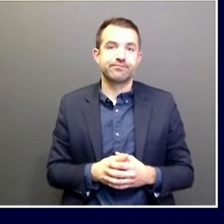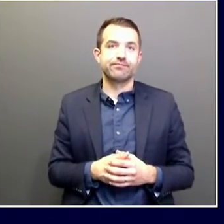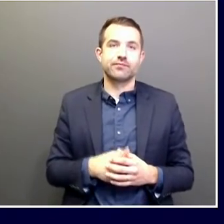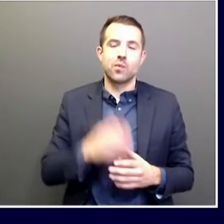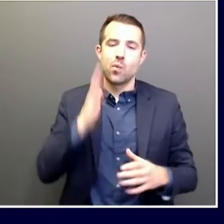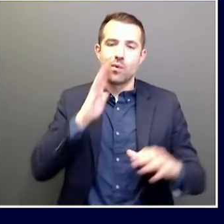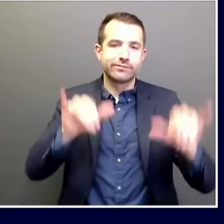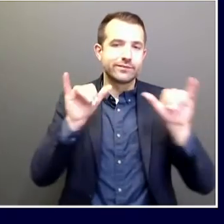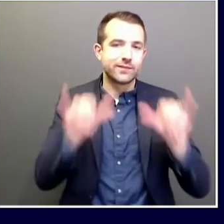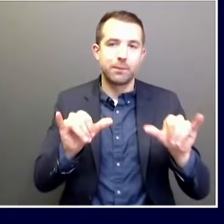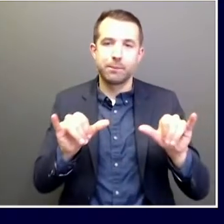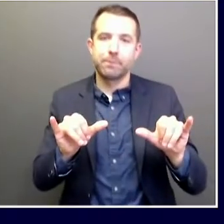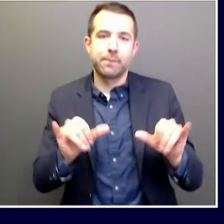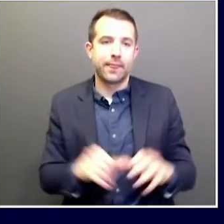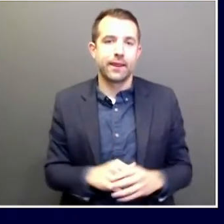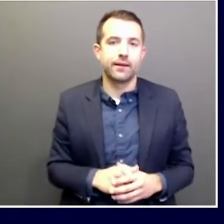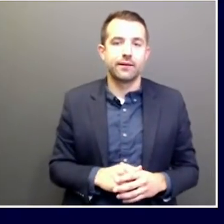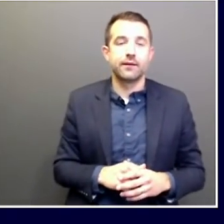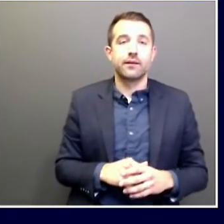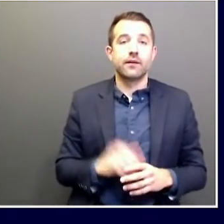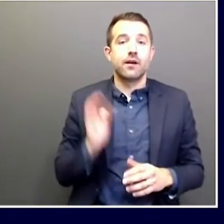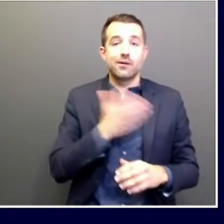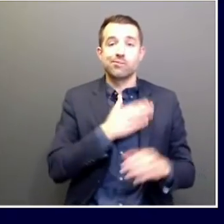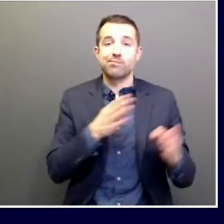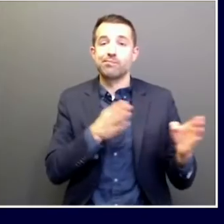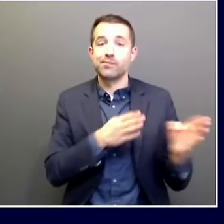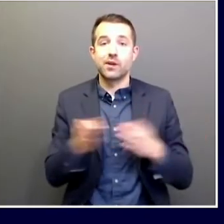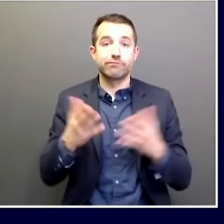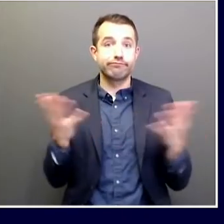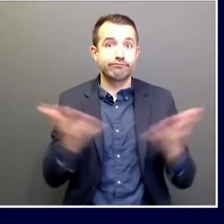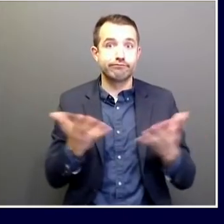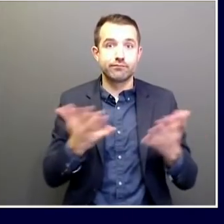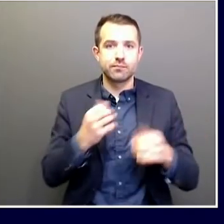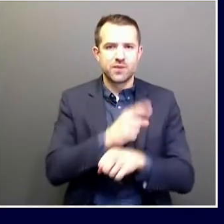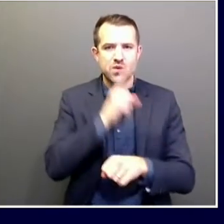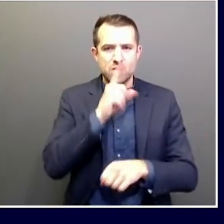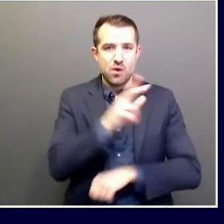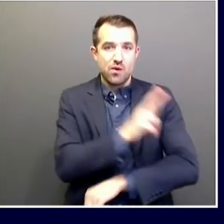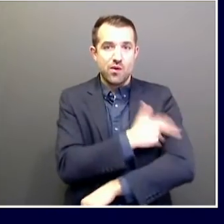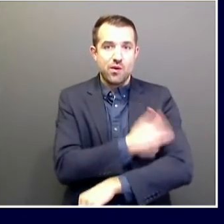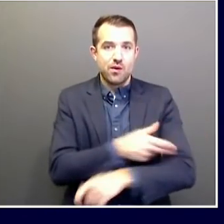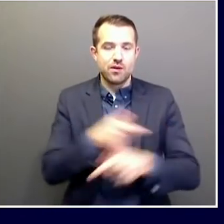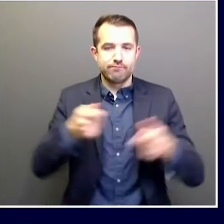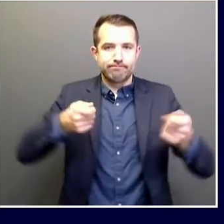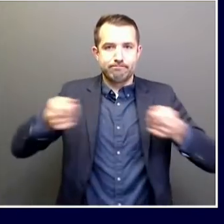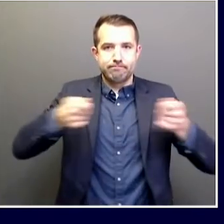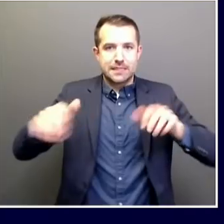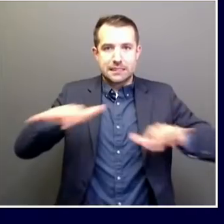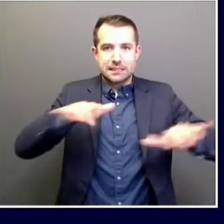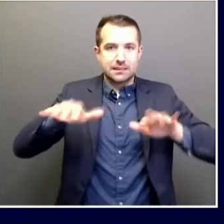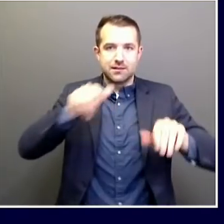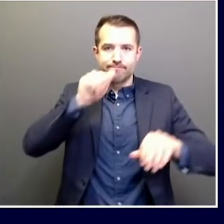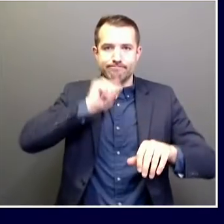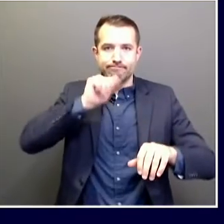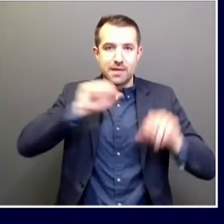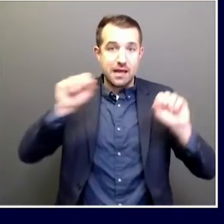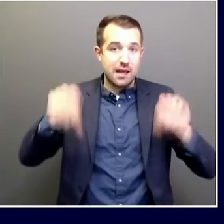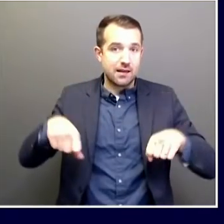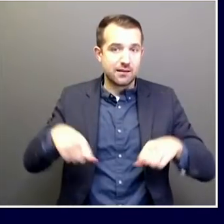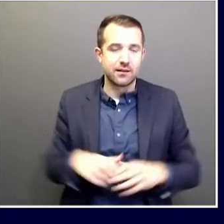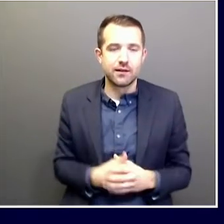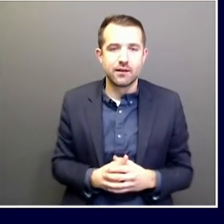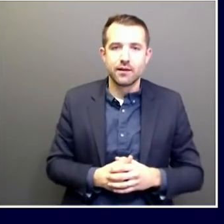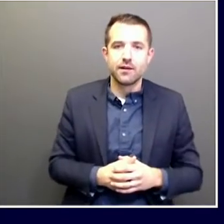our planning now is primarily about capacity to make sure that we are keeping our hospitals, able